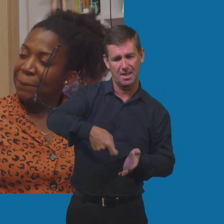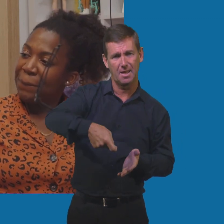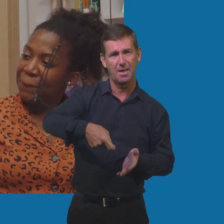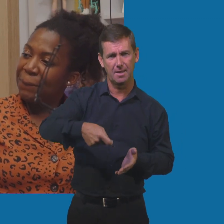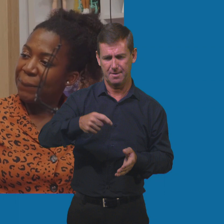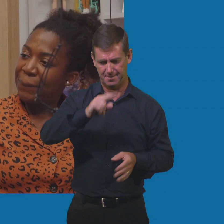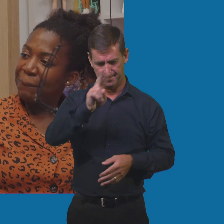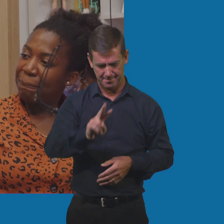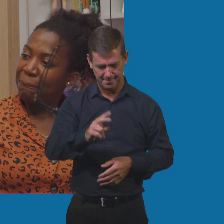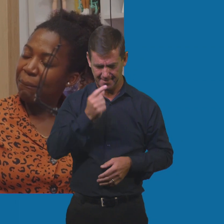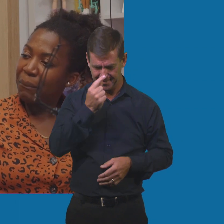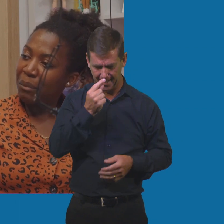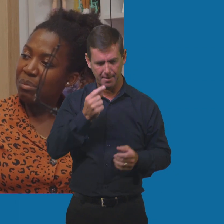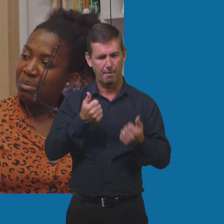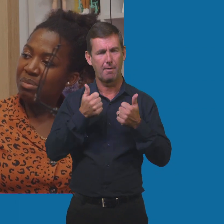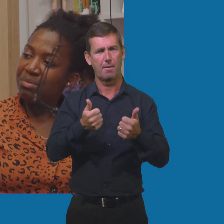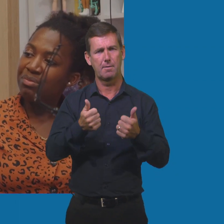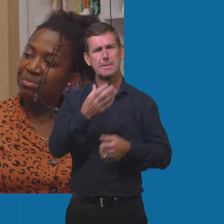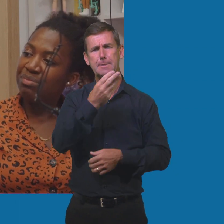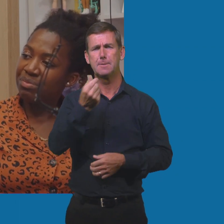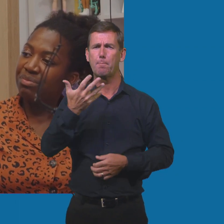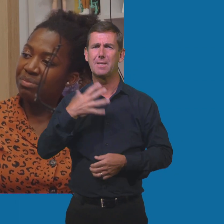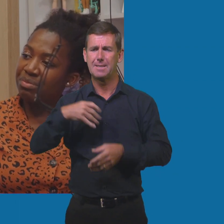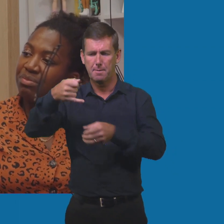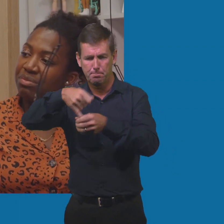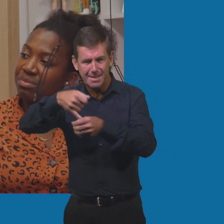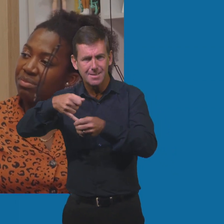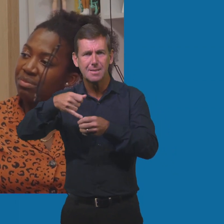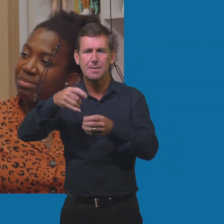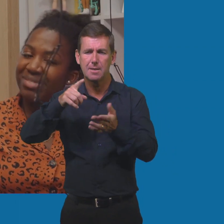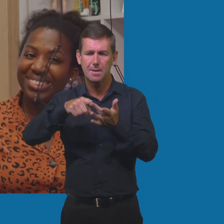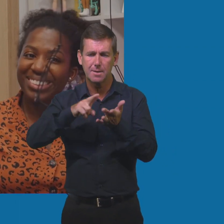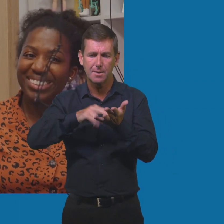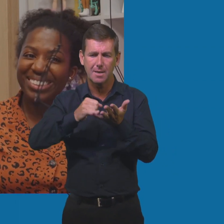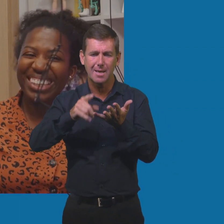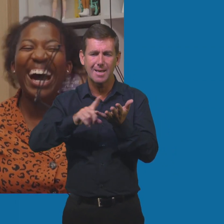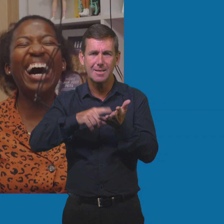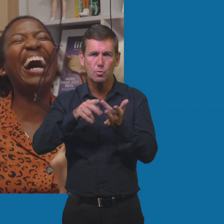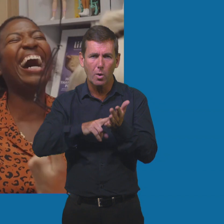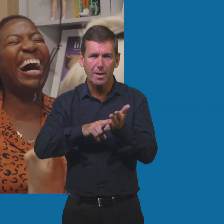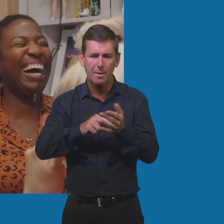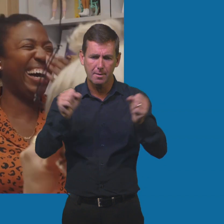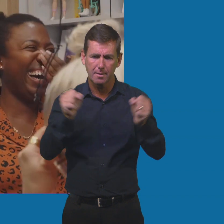practical uses for that. Obviously some people need to keep certain medicines cold and insulin. And are you thinking about keeping body?